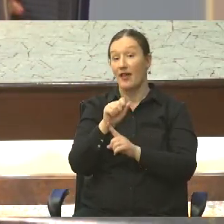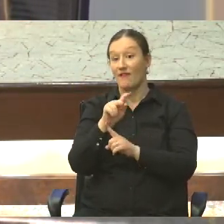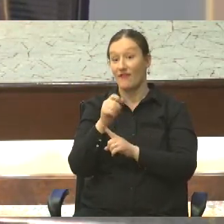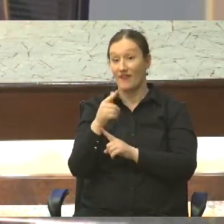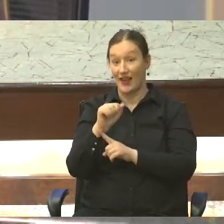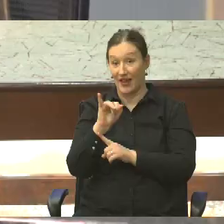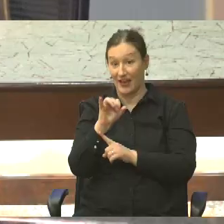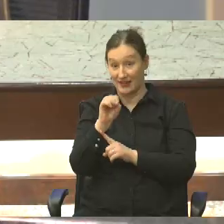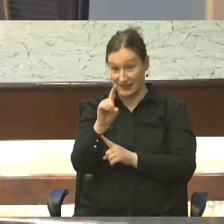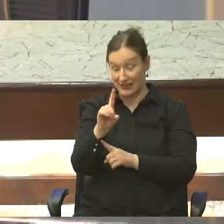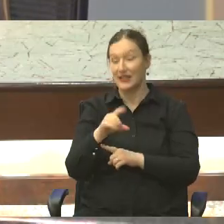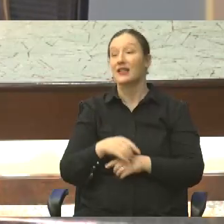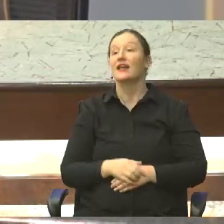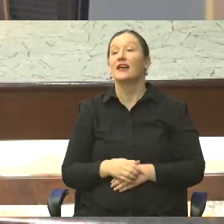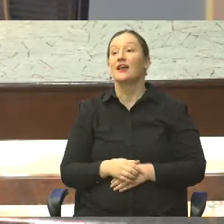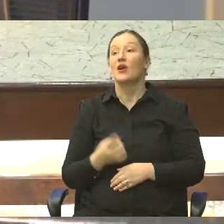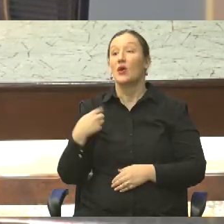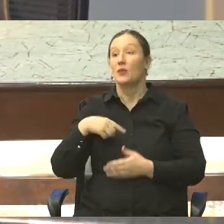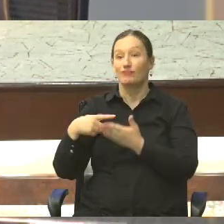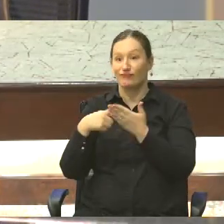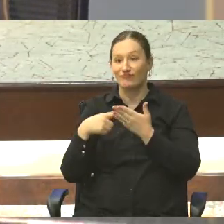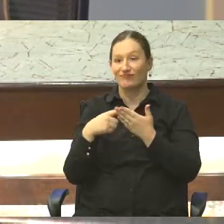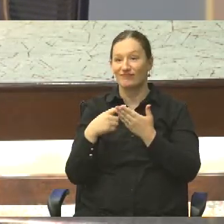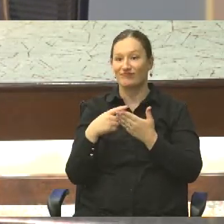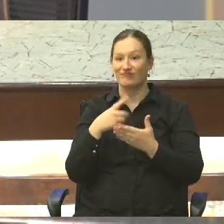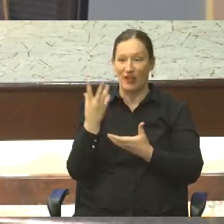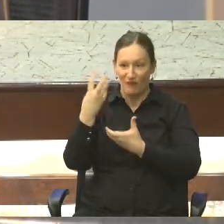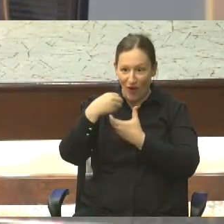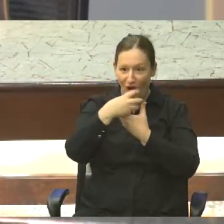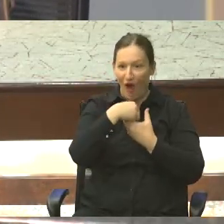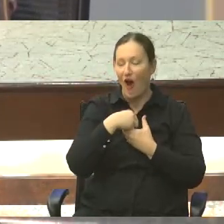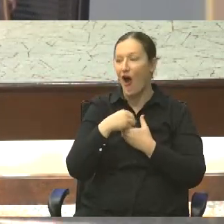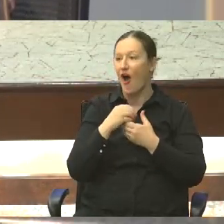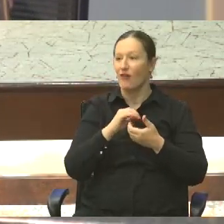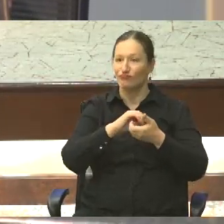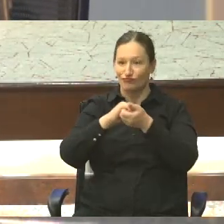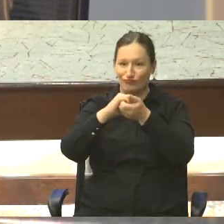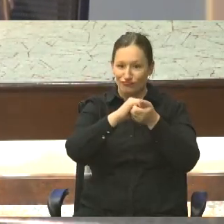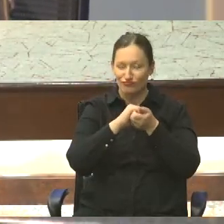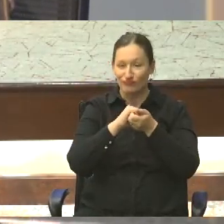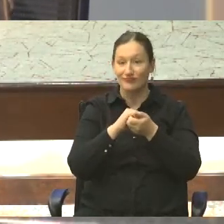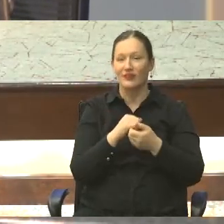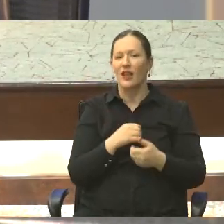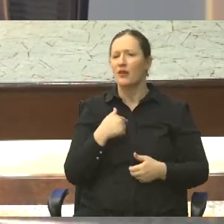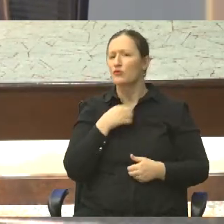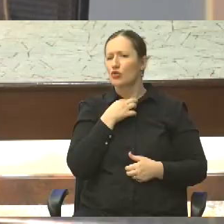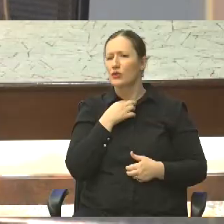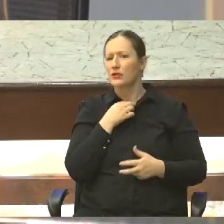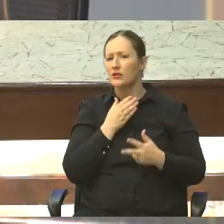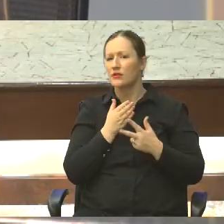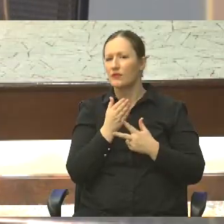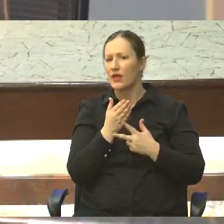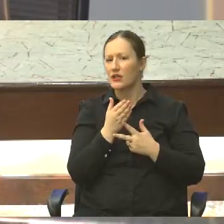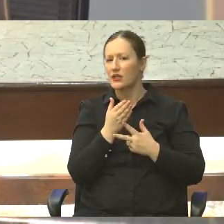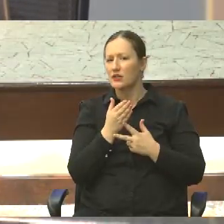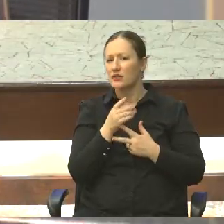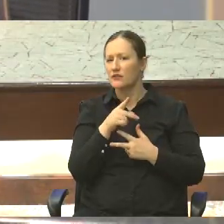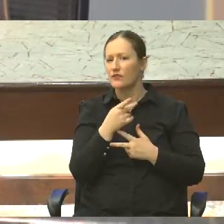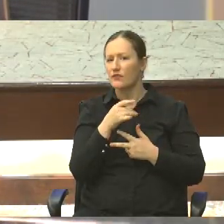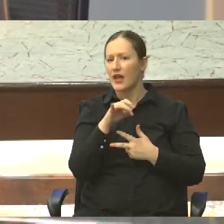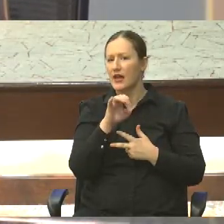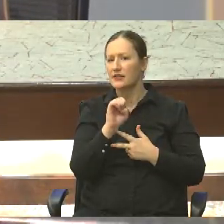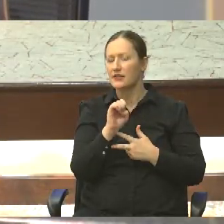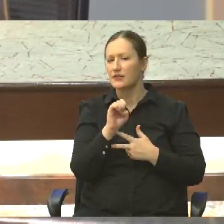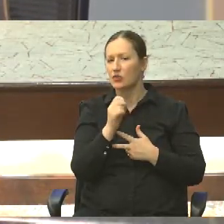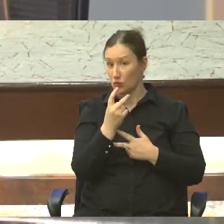teams. I'm curious if in phase 2 is when we'll